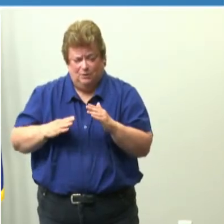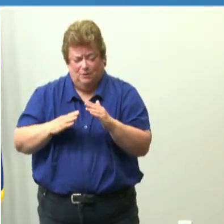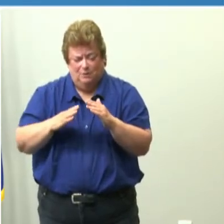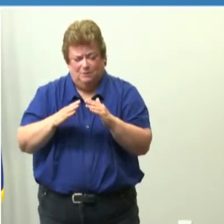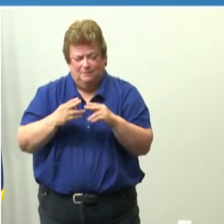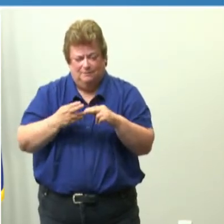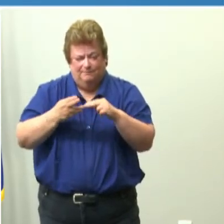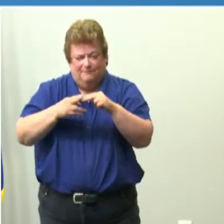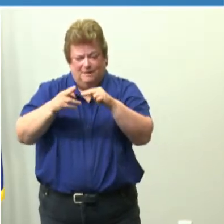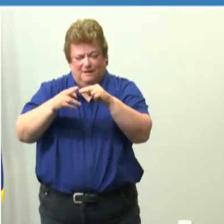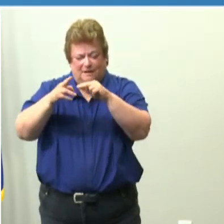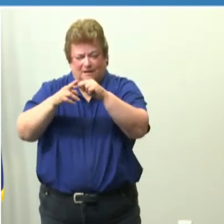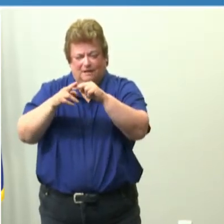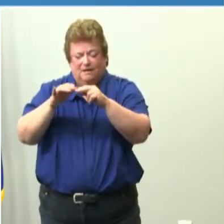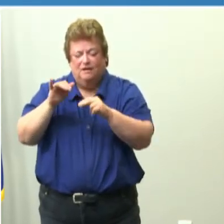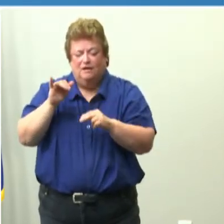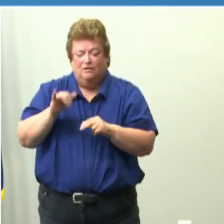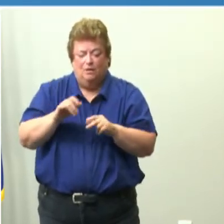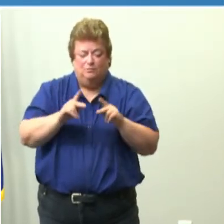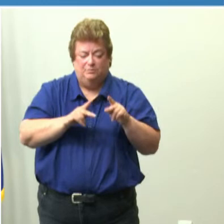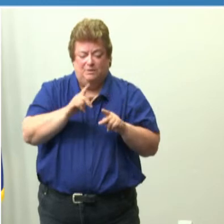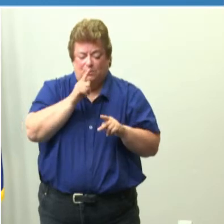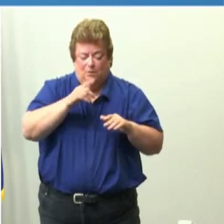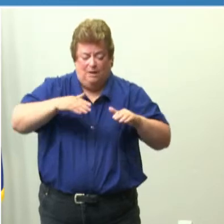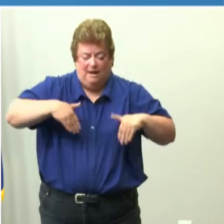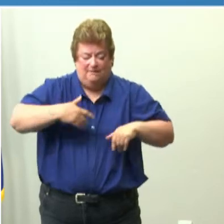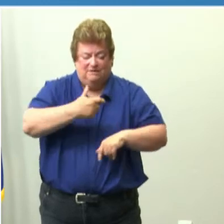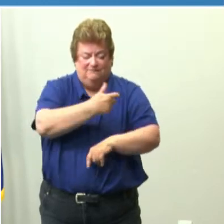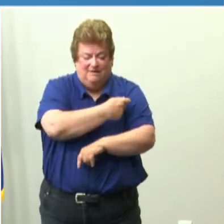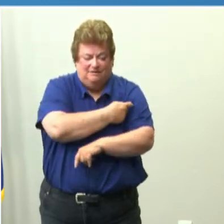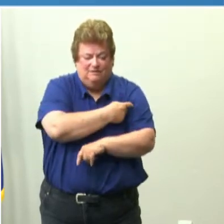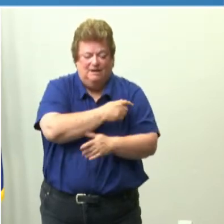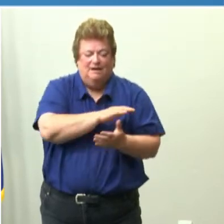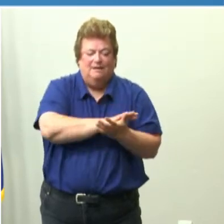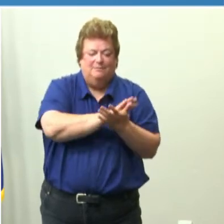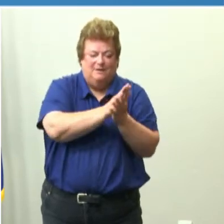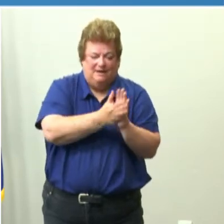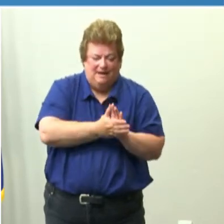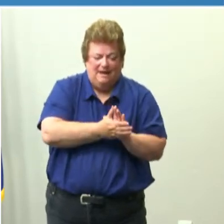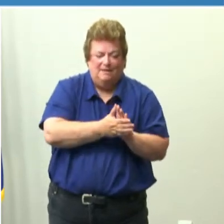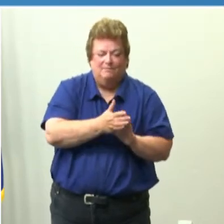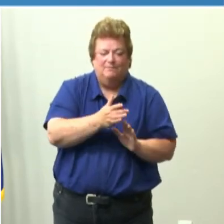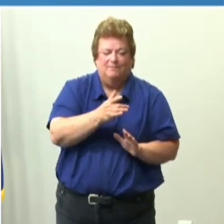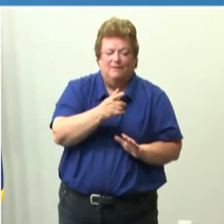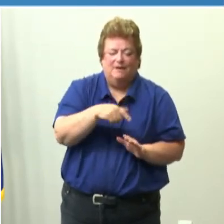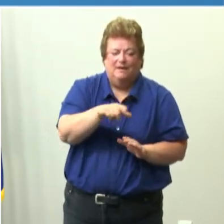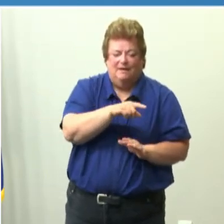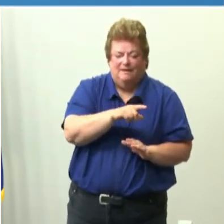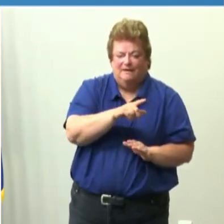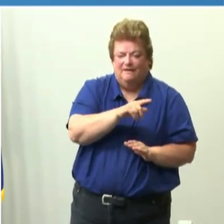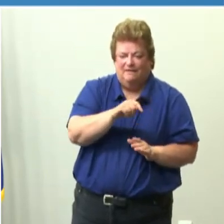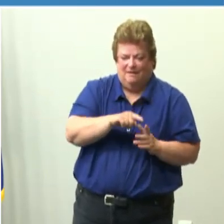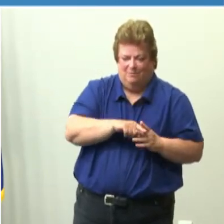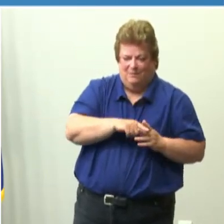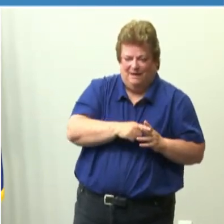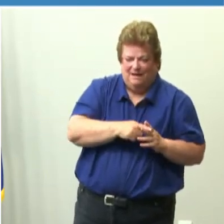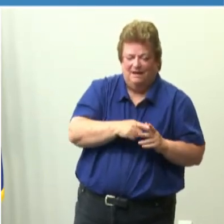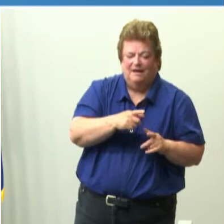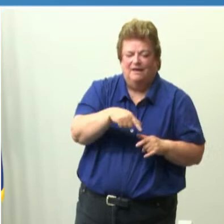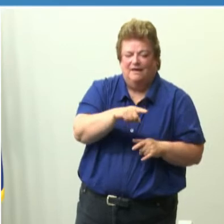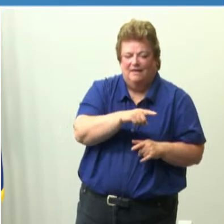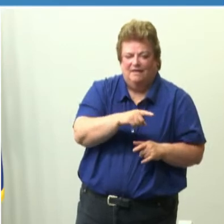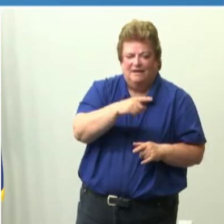it's those individuals that weren't vaccinated that kind of became the vectors. We had a lot of kids with daycare,